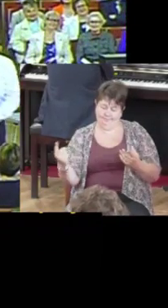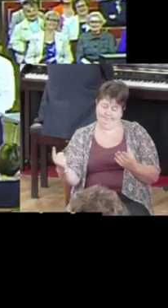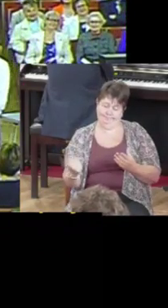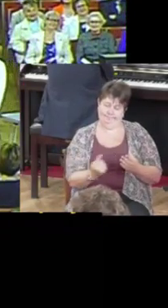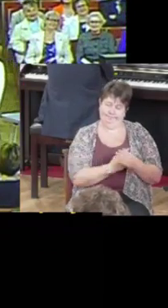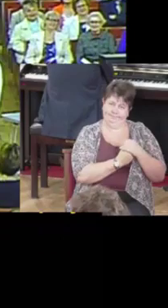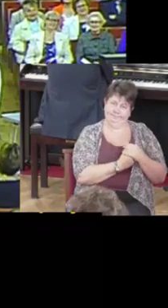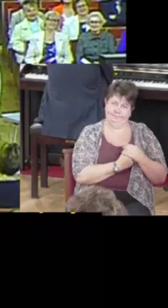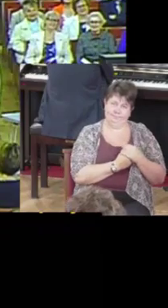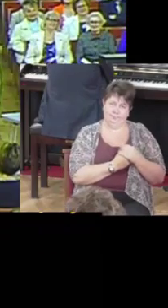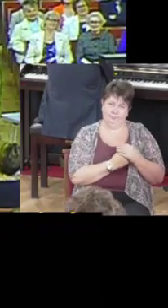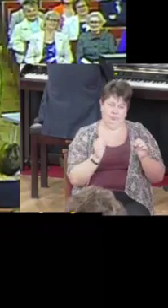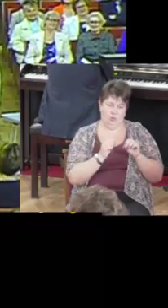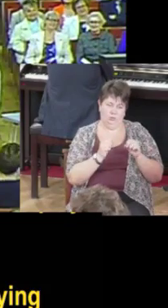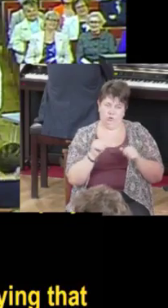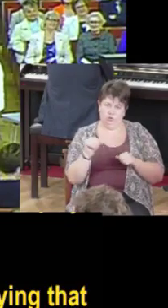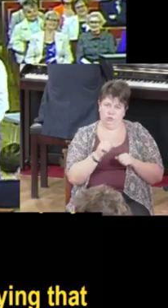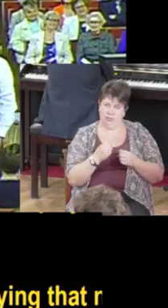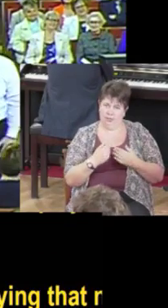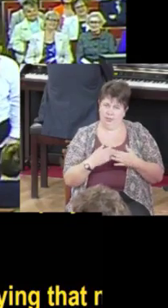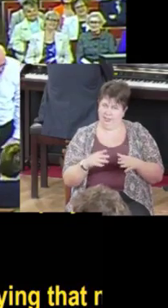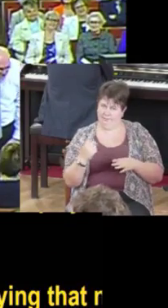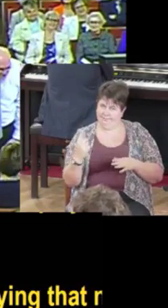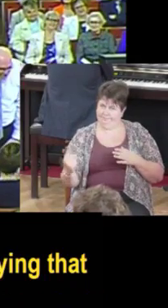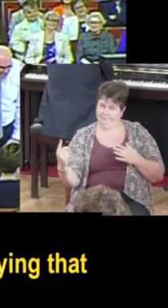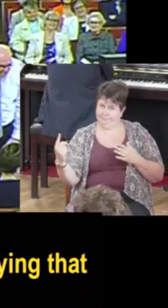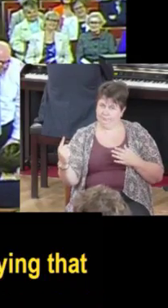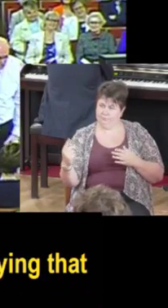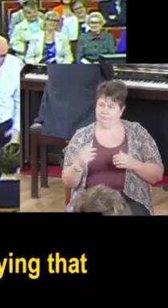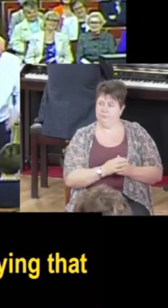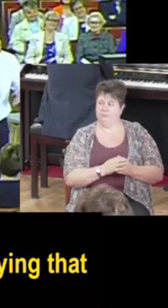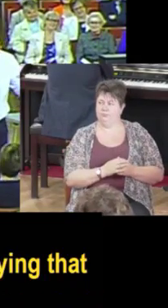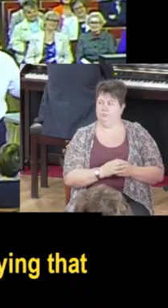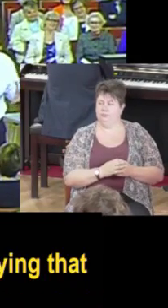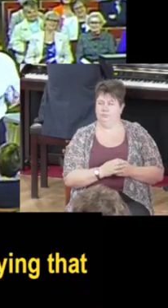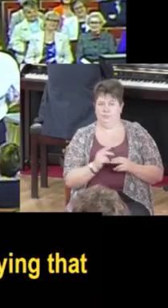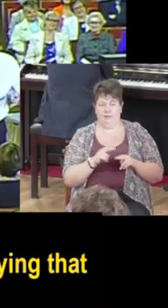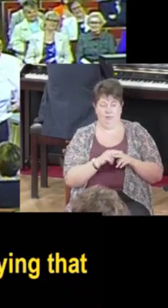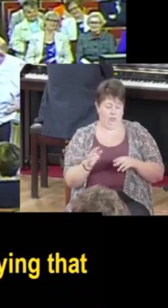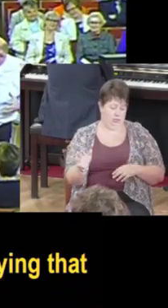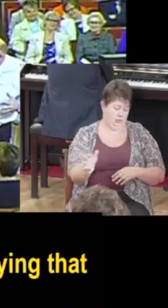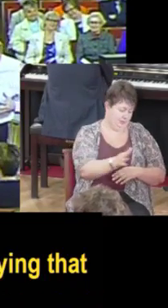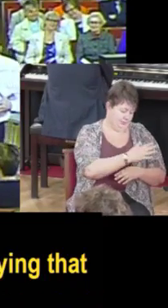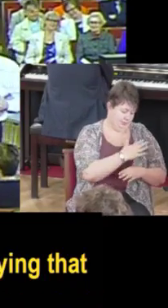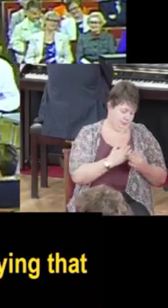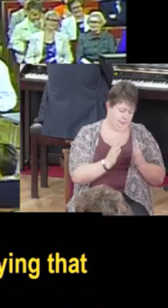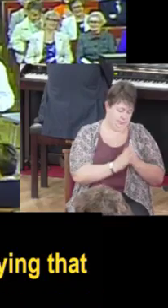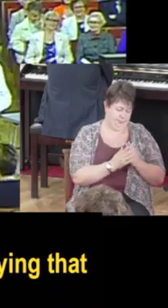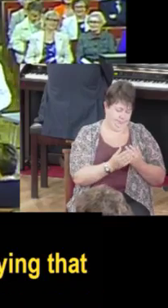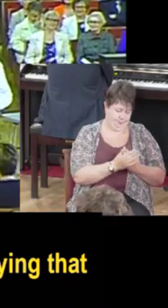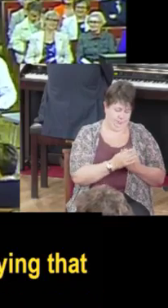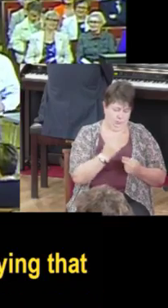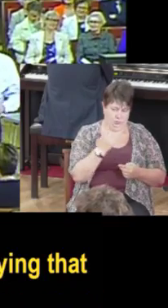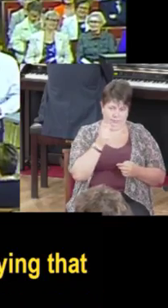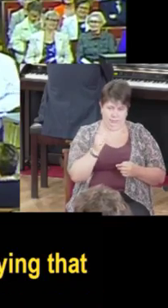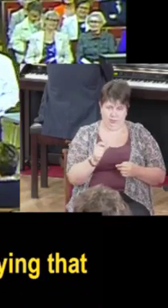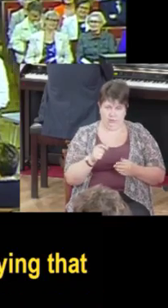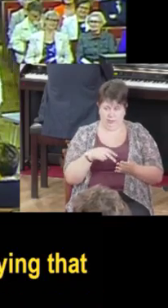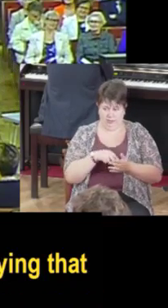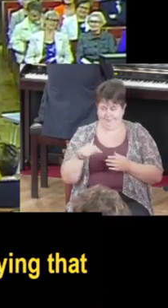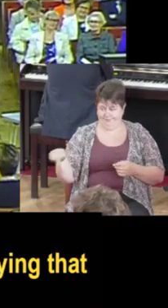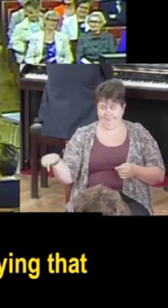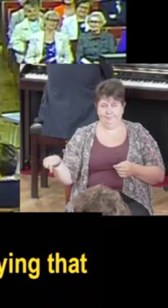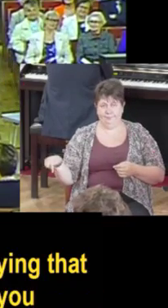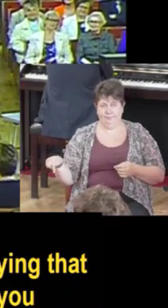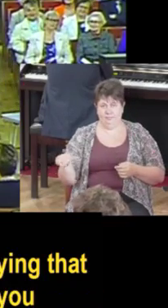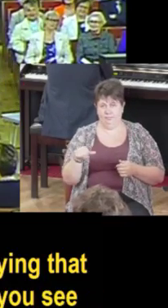that nobody should be left out. I think that's what you're saying, is that right? So if you're all playing a game and somebody's standing over at the side and you see that